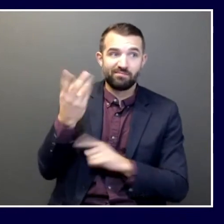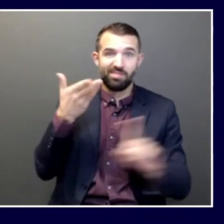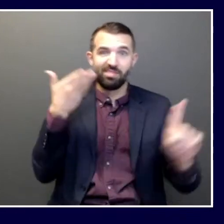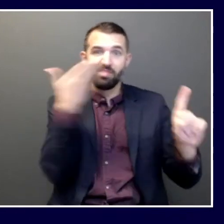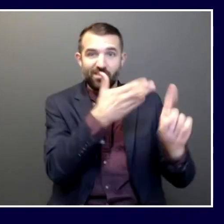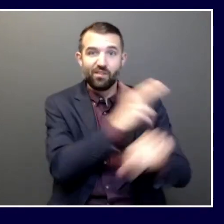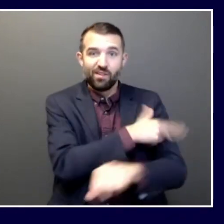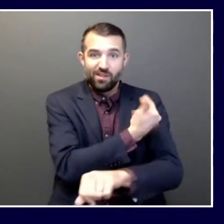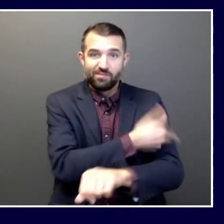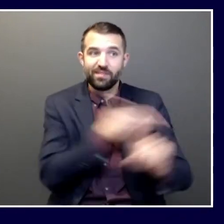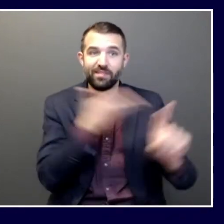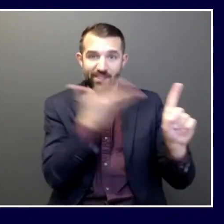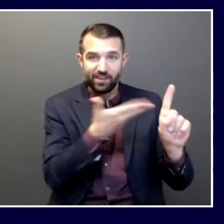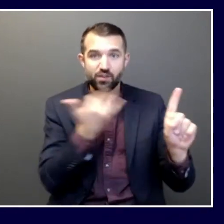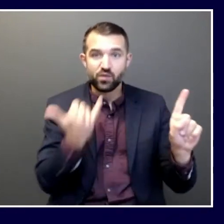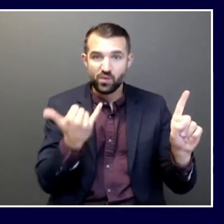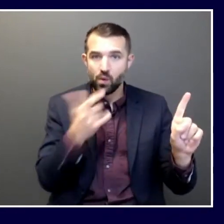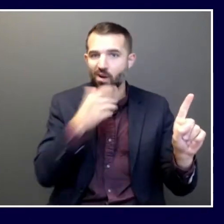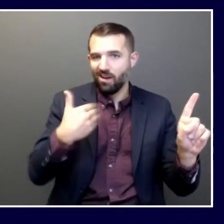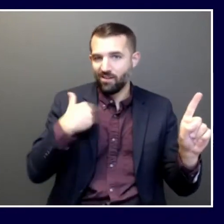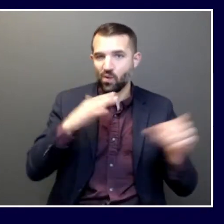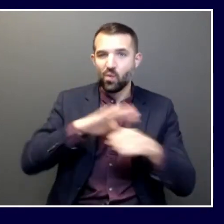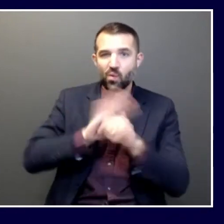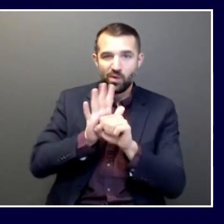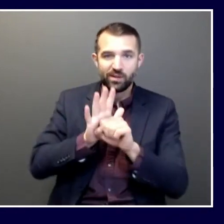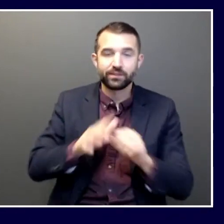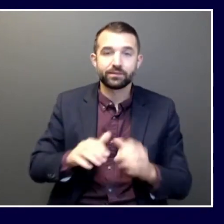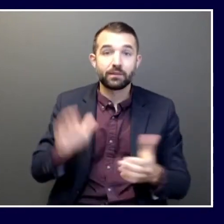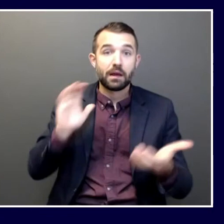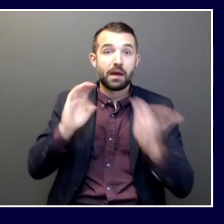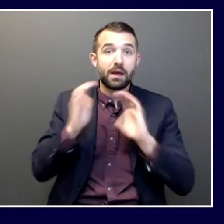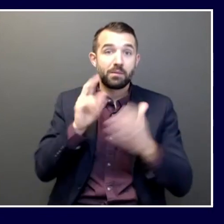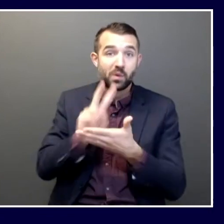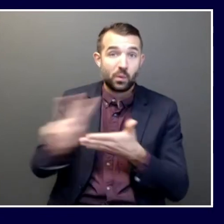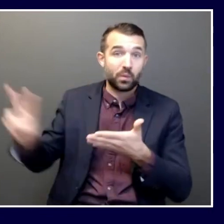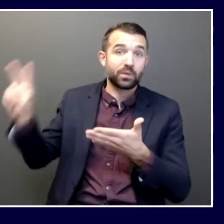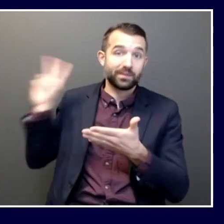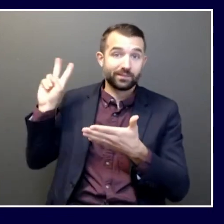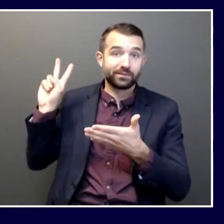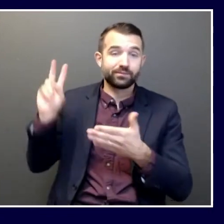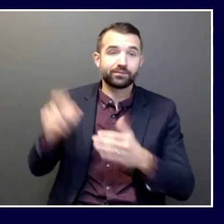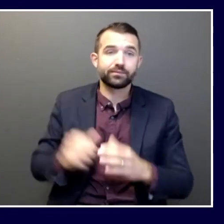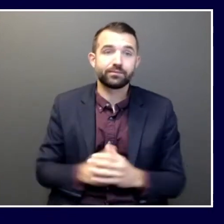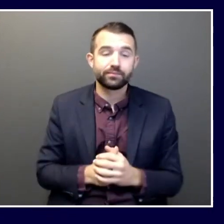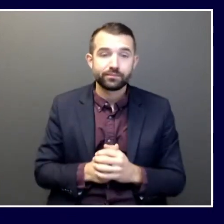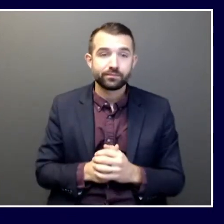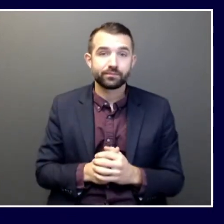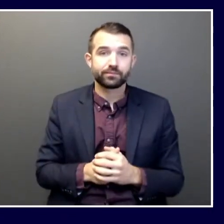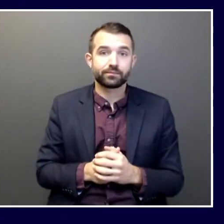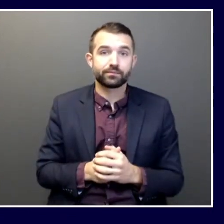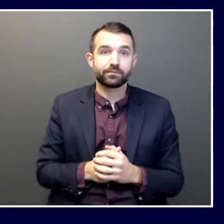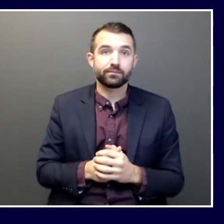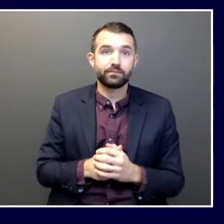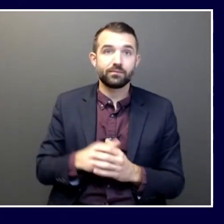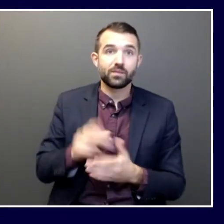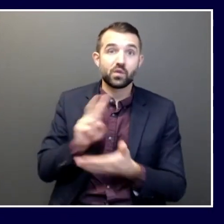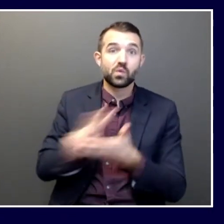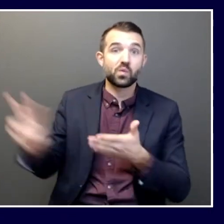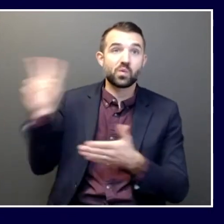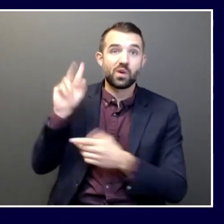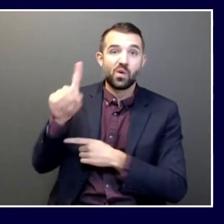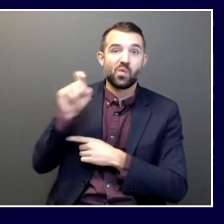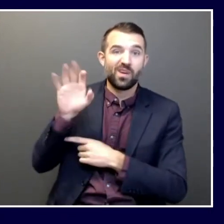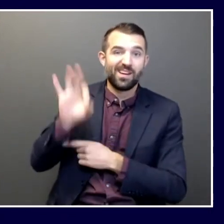COVID-19. For comparison, 2 weeks ago, or 1 incubation period ago, 199 people